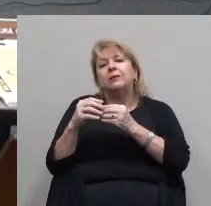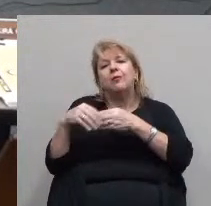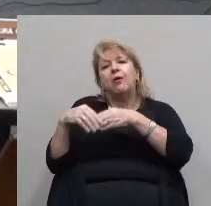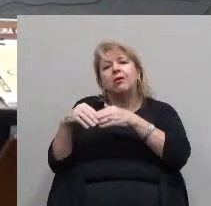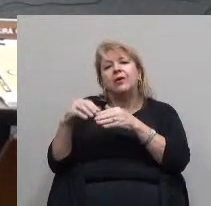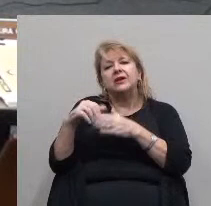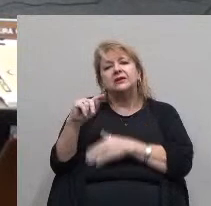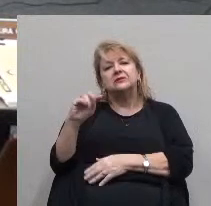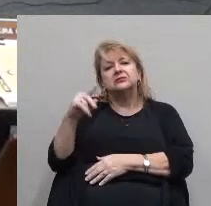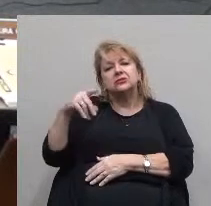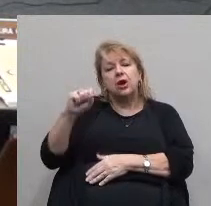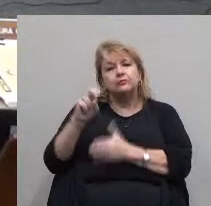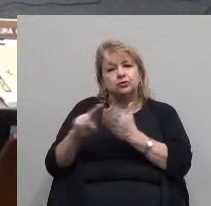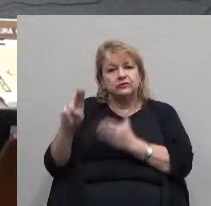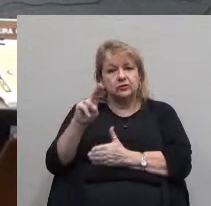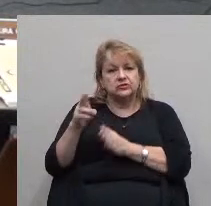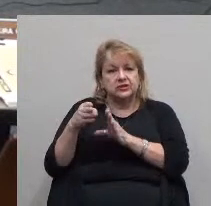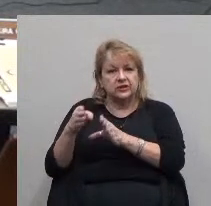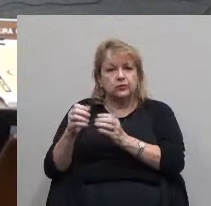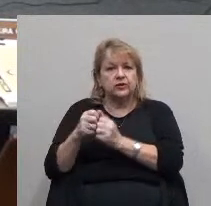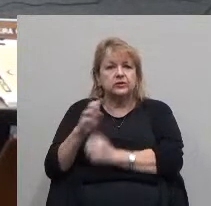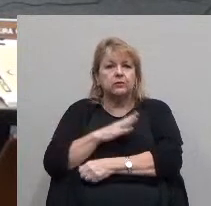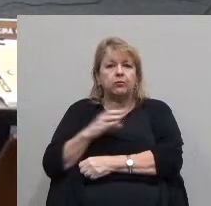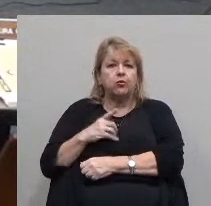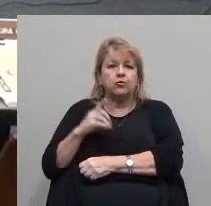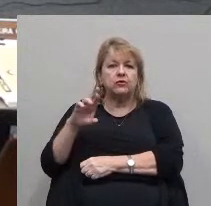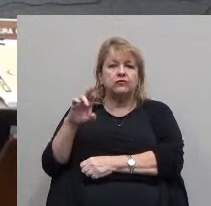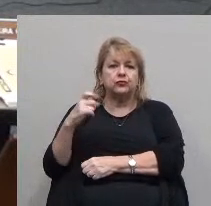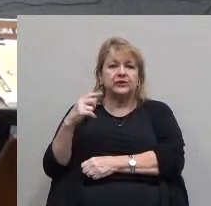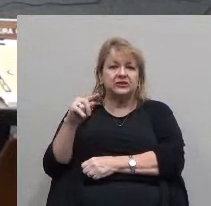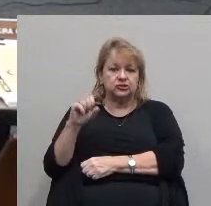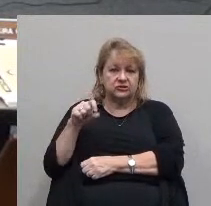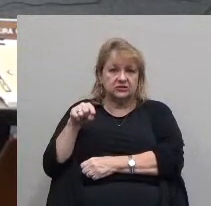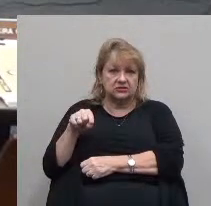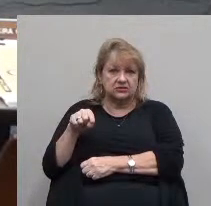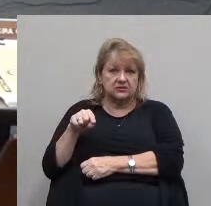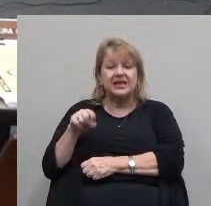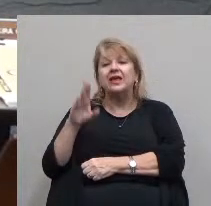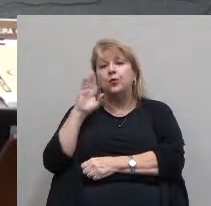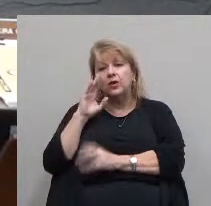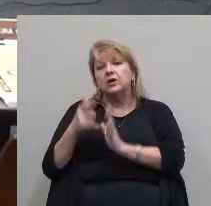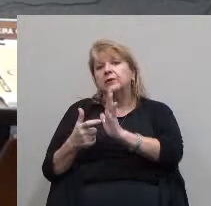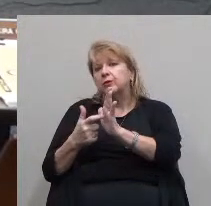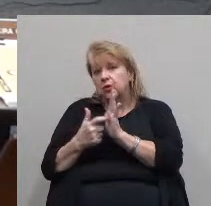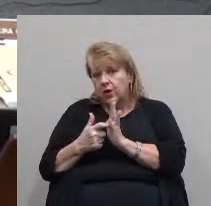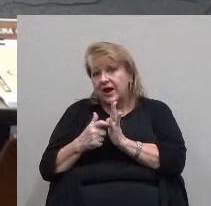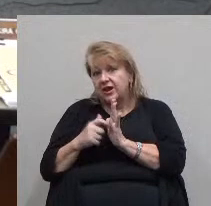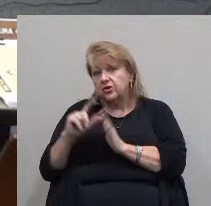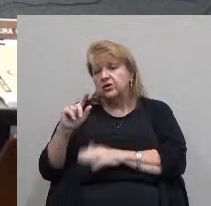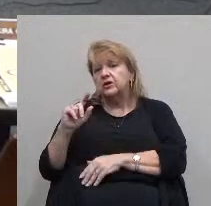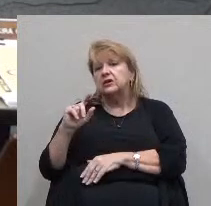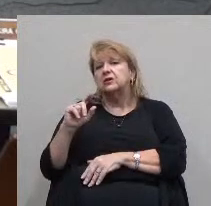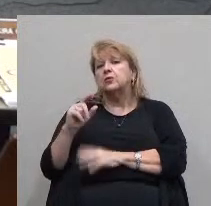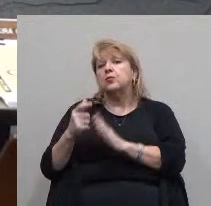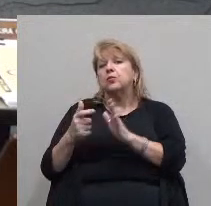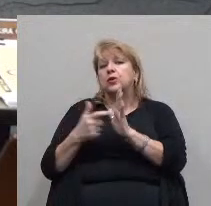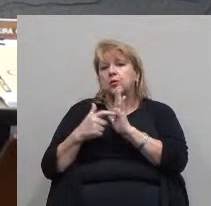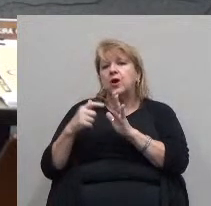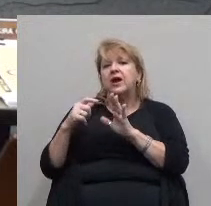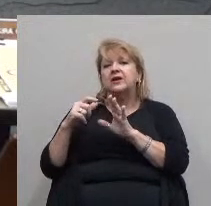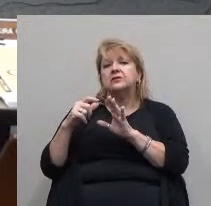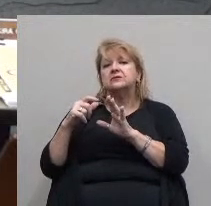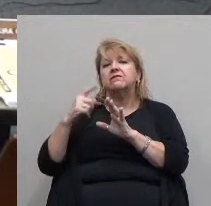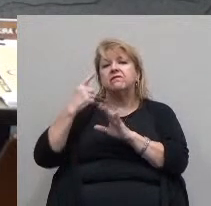the TOPS University pathway with Board of Regents of how to do this, but it is going to be a required TOPS requirement.